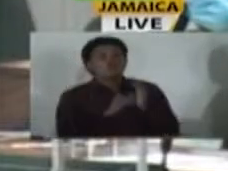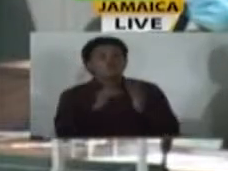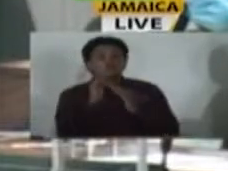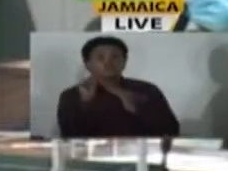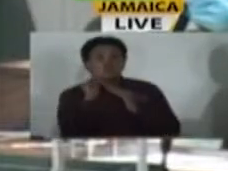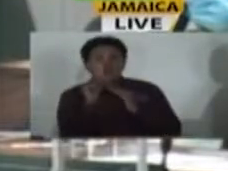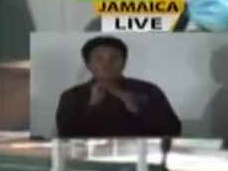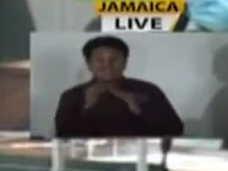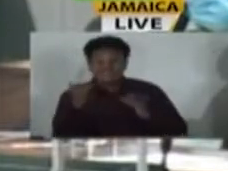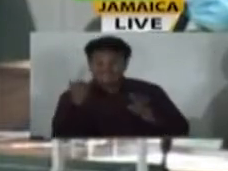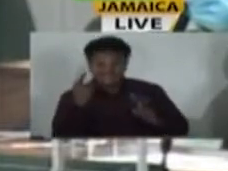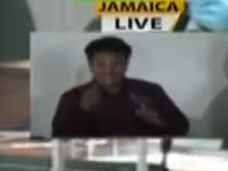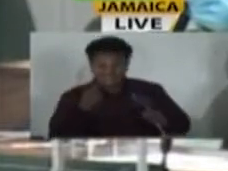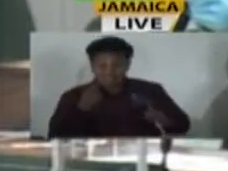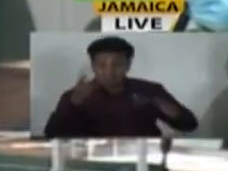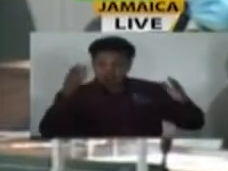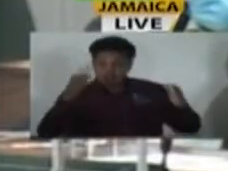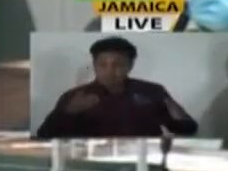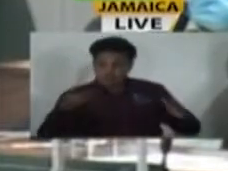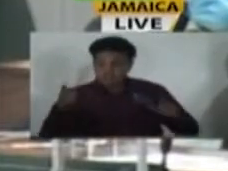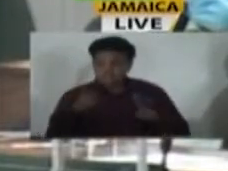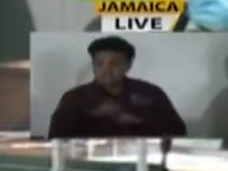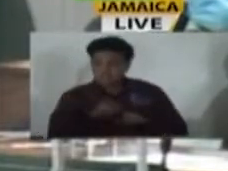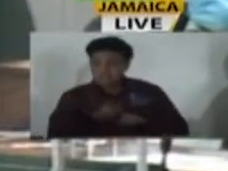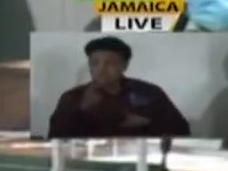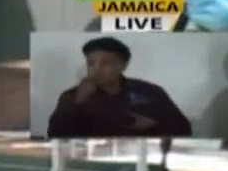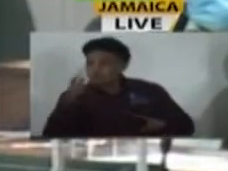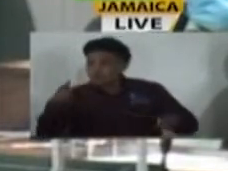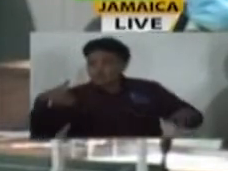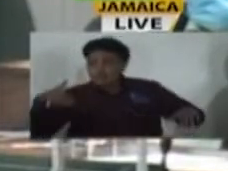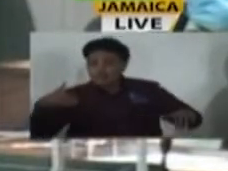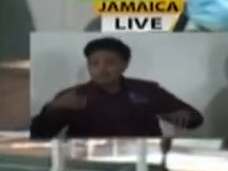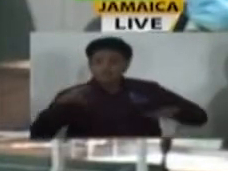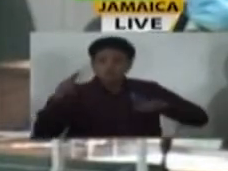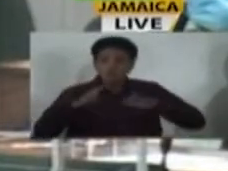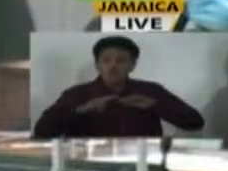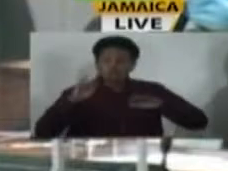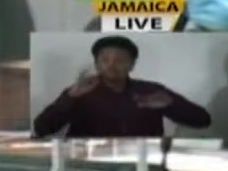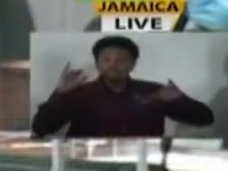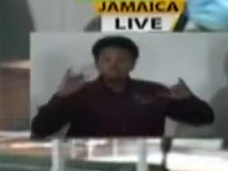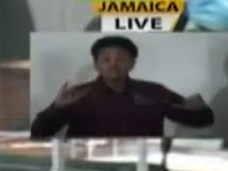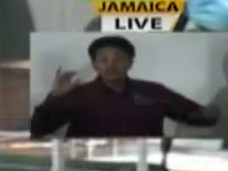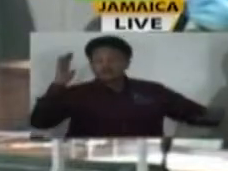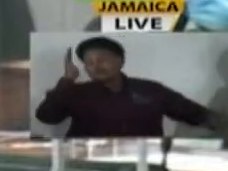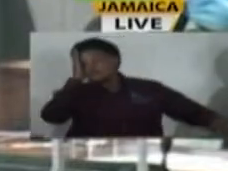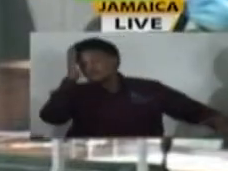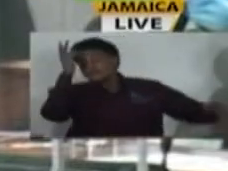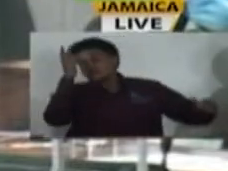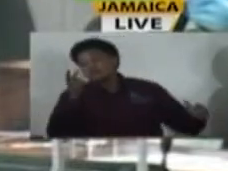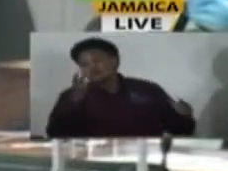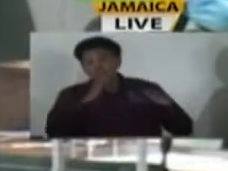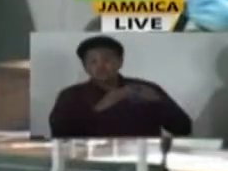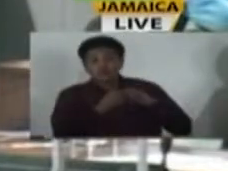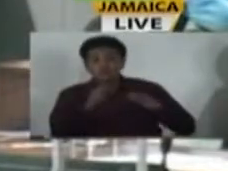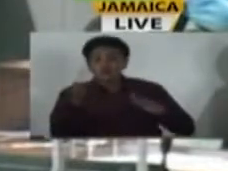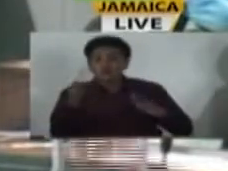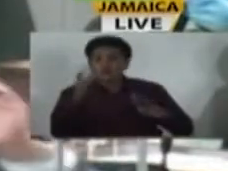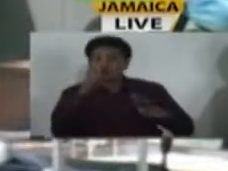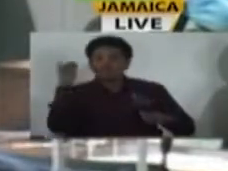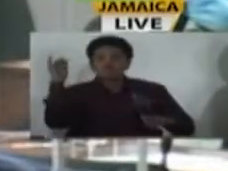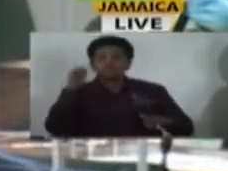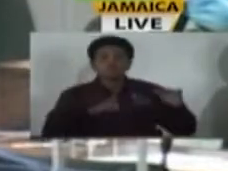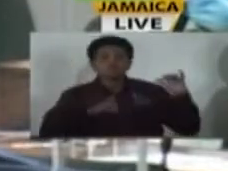$25,000 if a person who does not normally reside in Jamaica or who is a